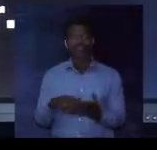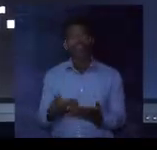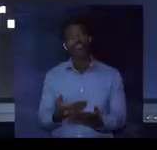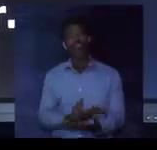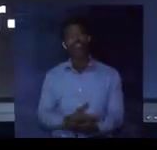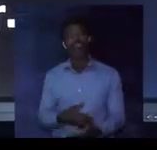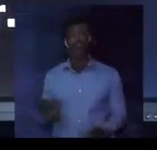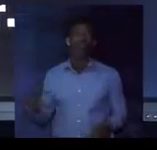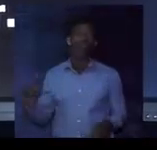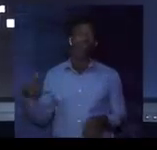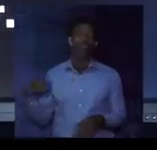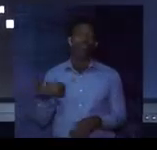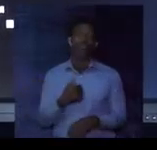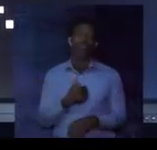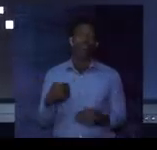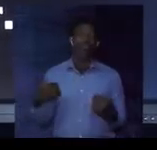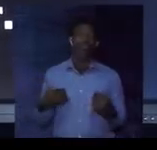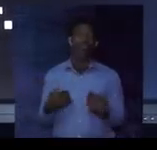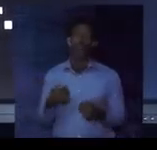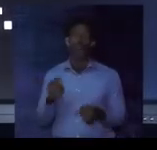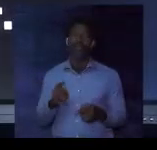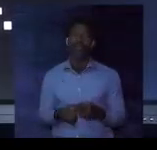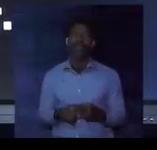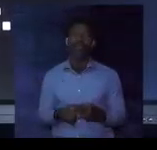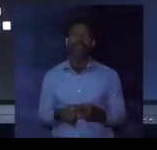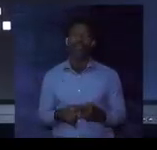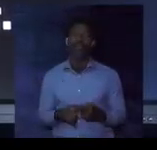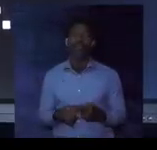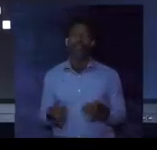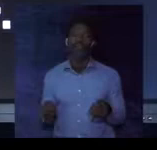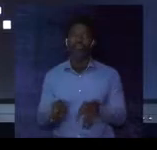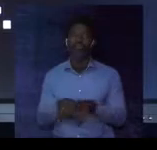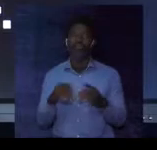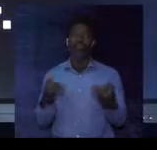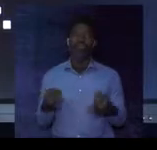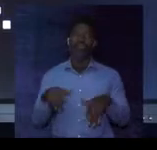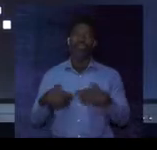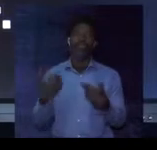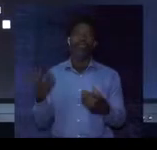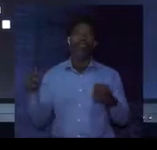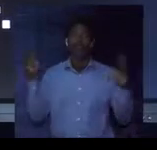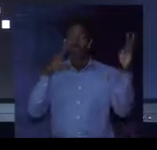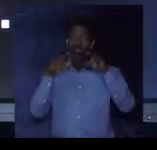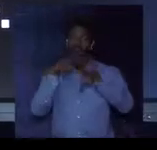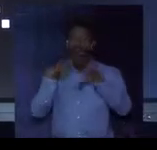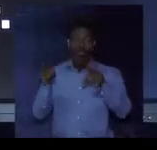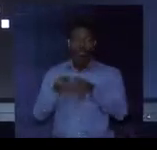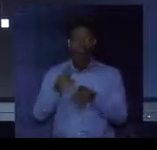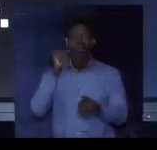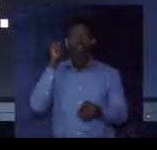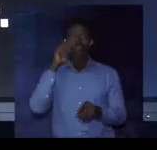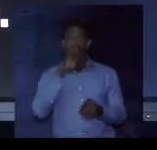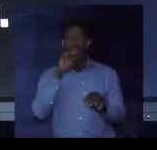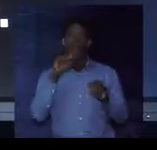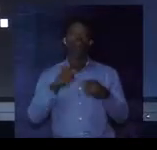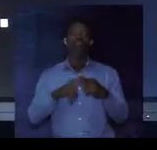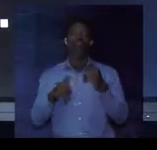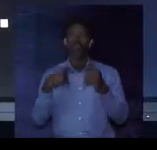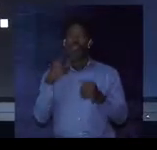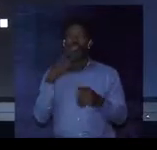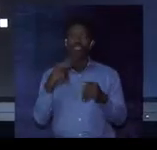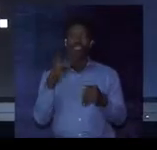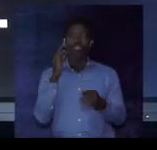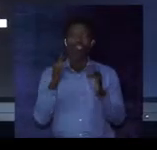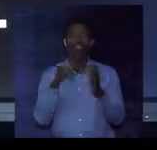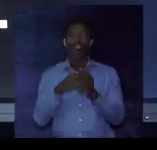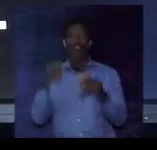ask you how, like now, if they ask you how does the weather look like, you should be able to say if it